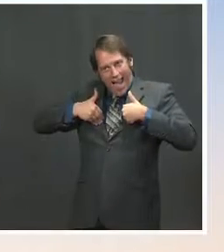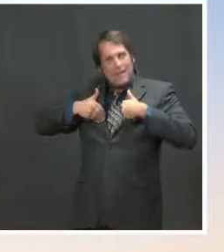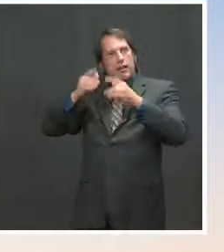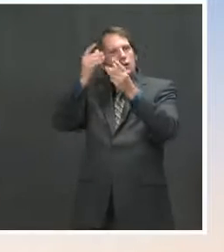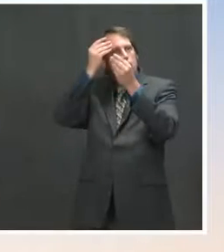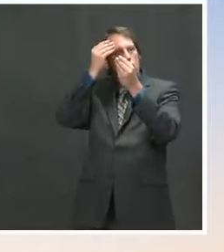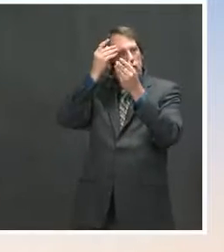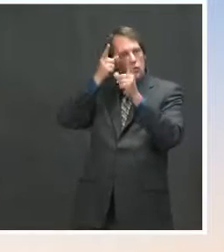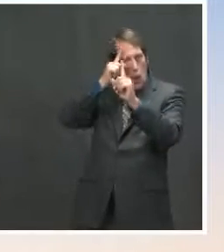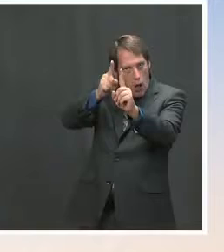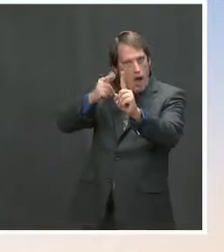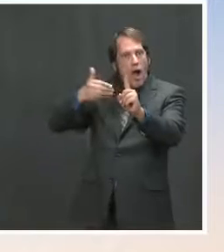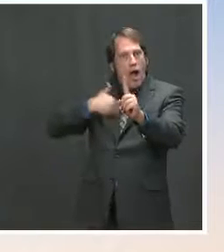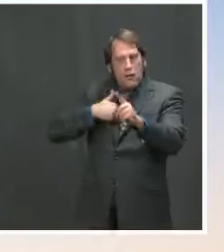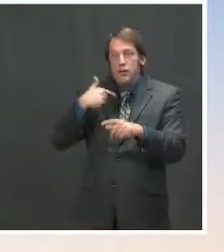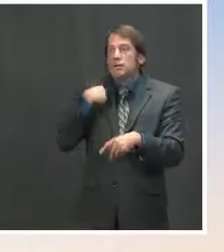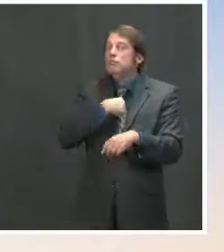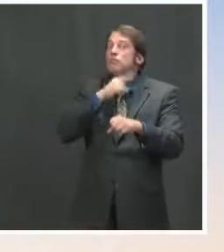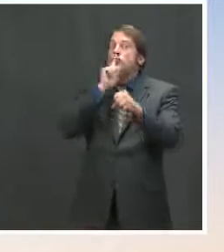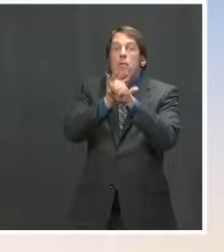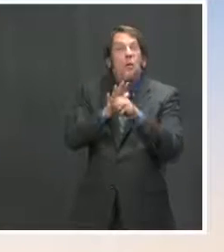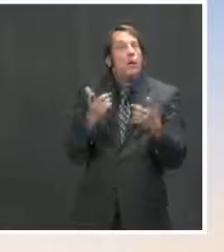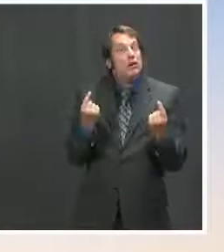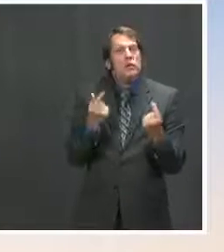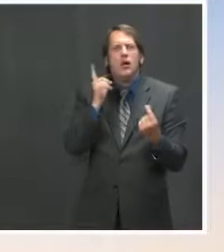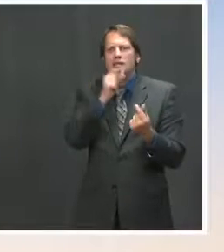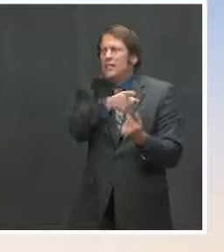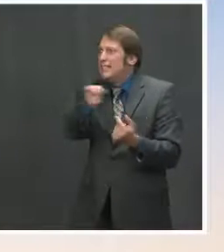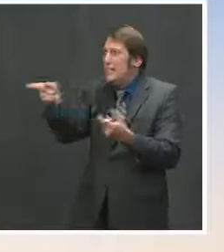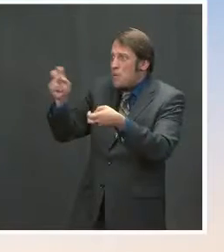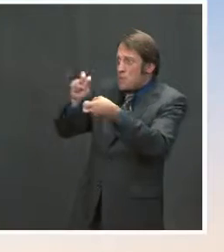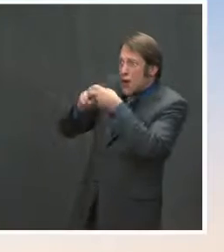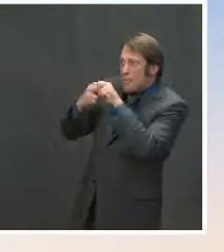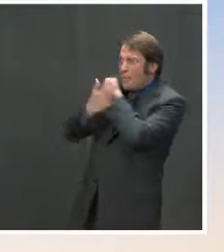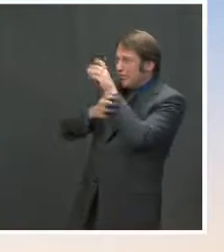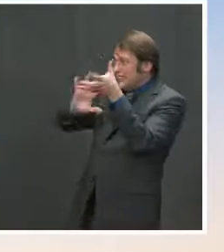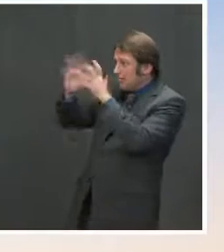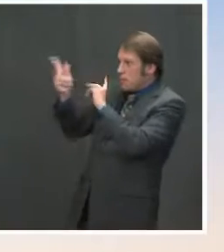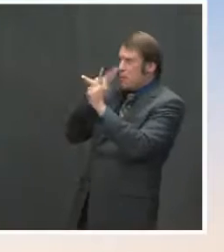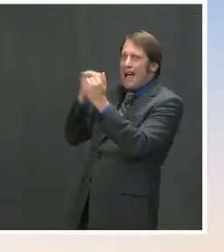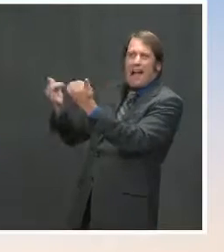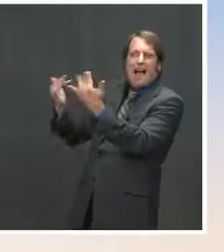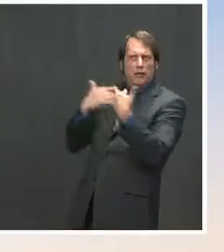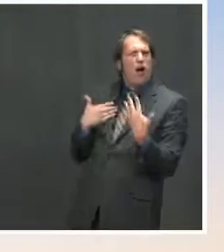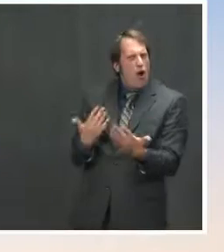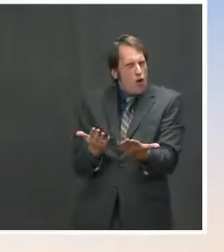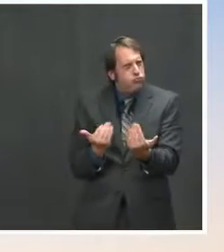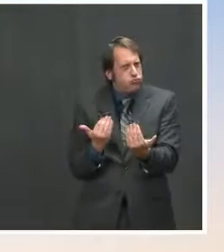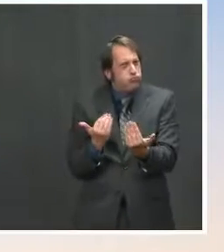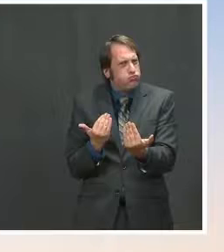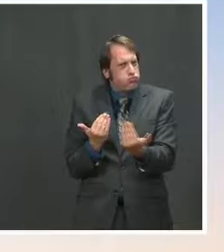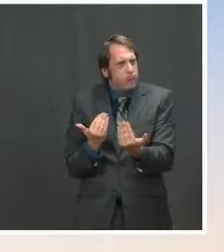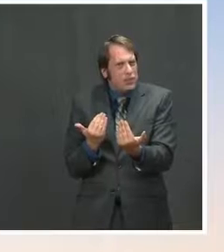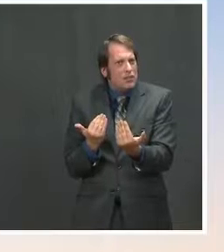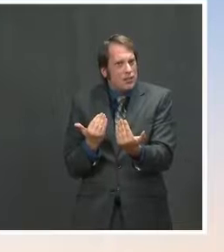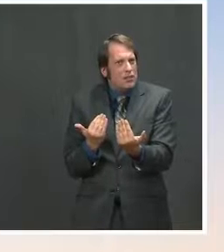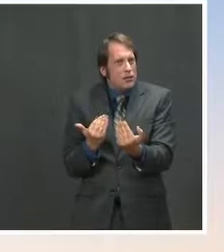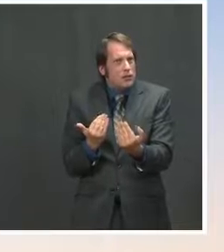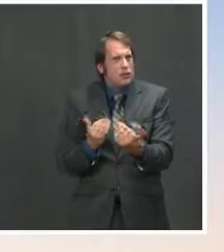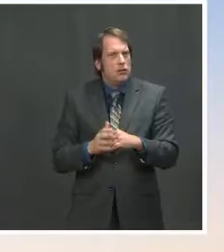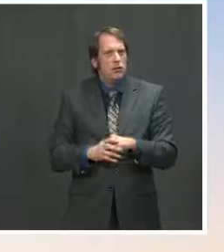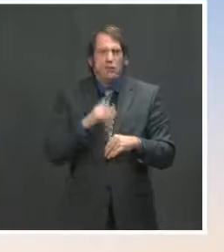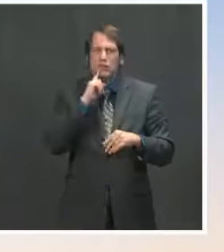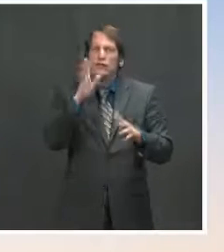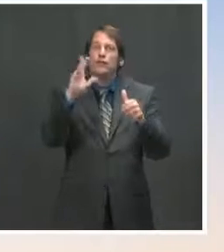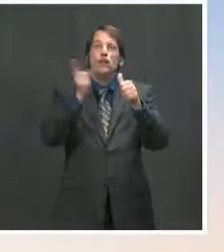welcoming in refugees from around the world, that the announcement on Friday was intended to be a first step, intended to convey clearly